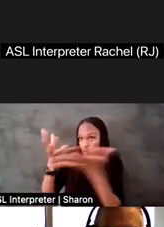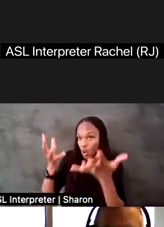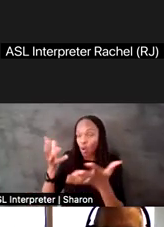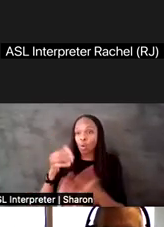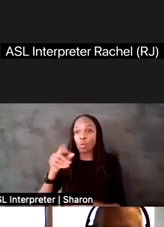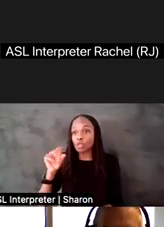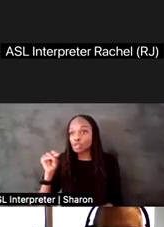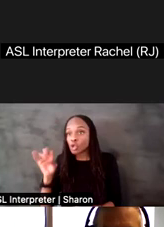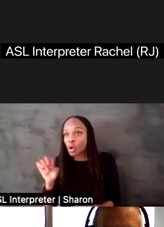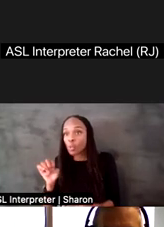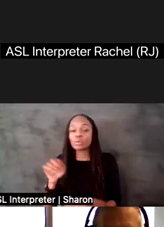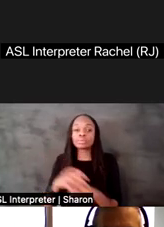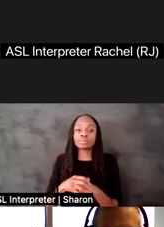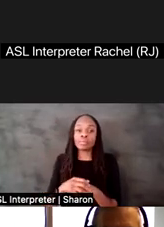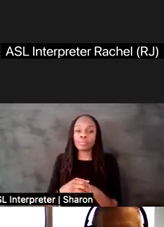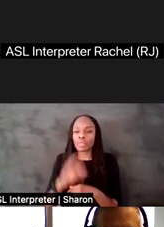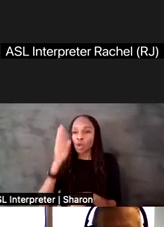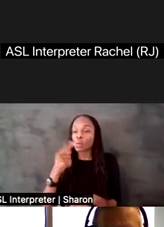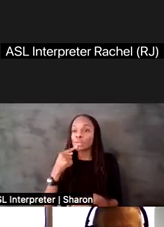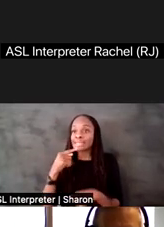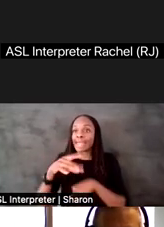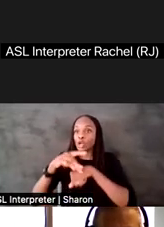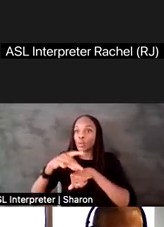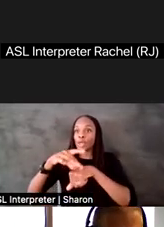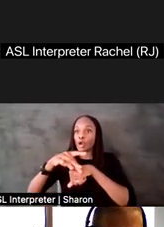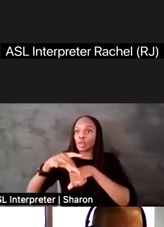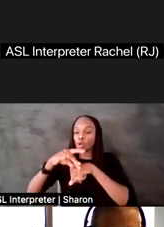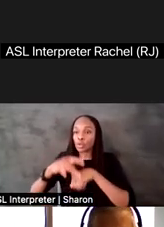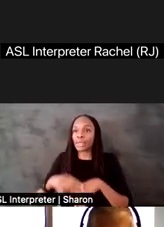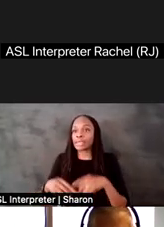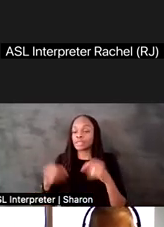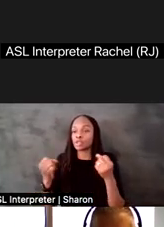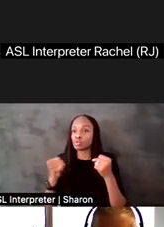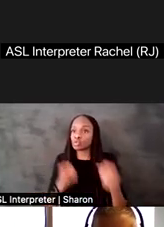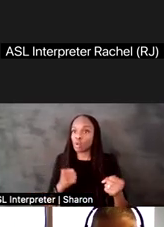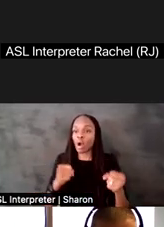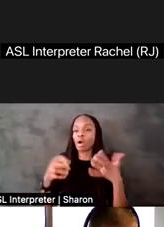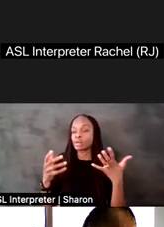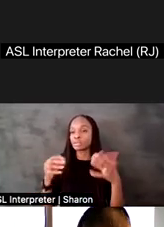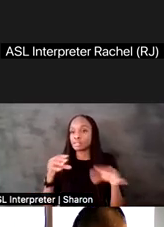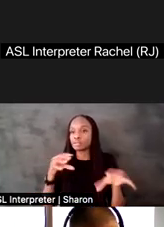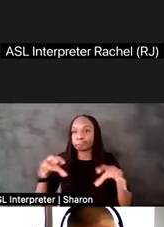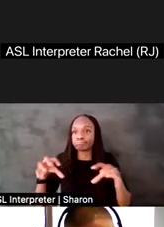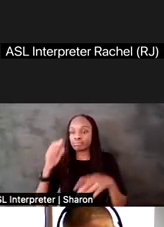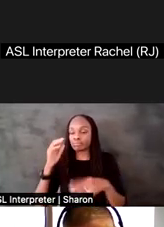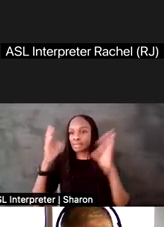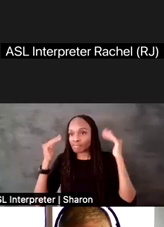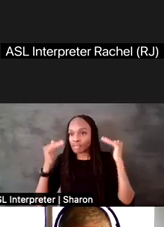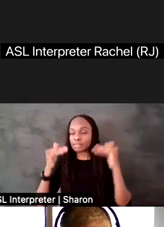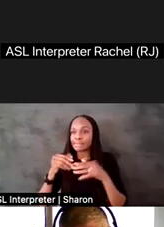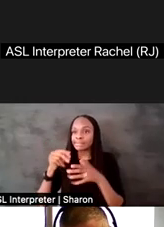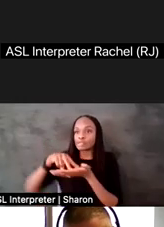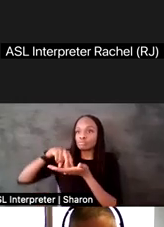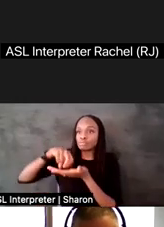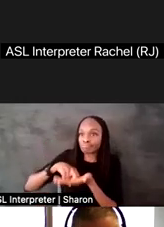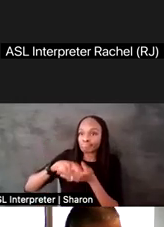and then also it will say something like earthquake, strong shaking expected, drop, cover, and hold on. So even if you're not right next to